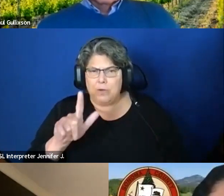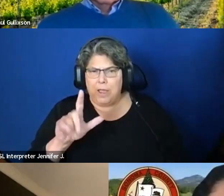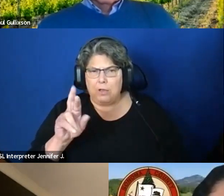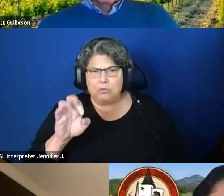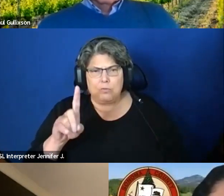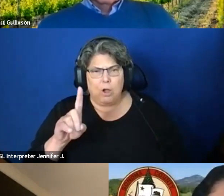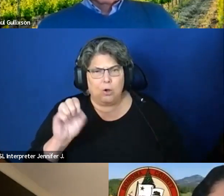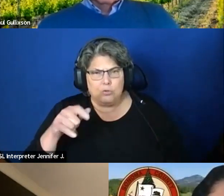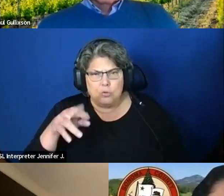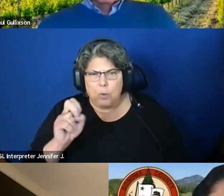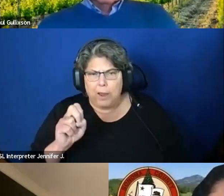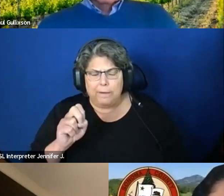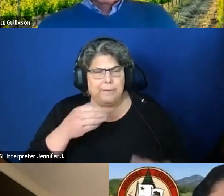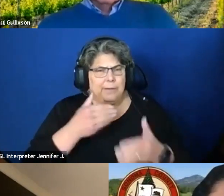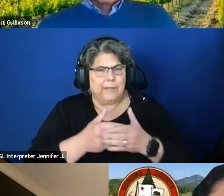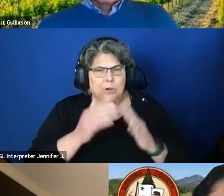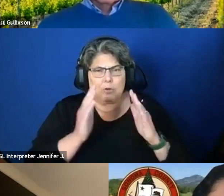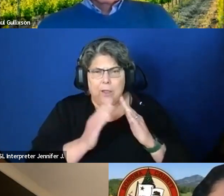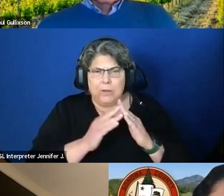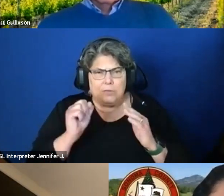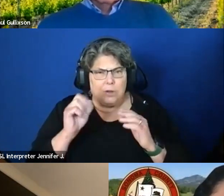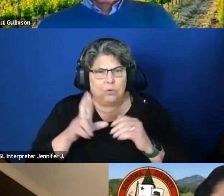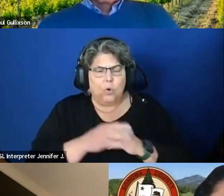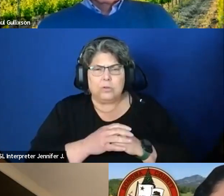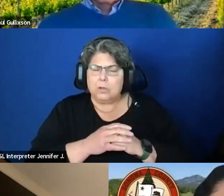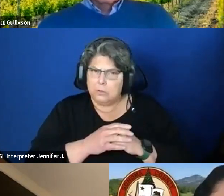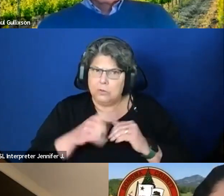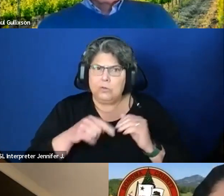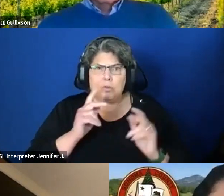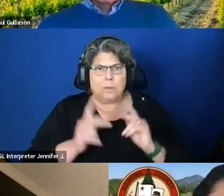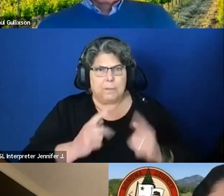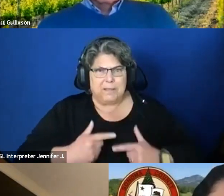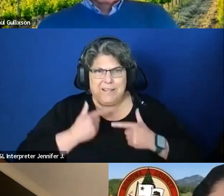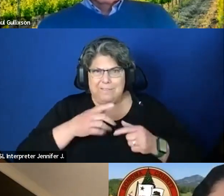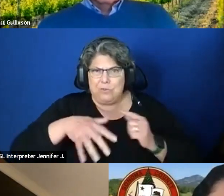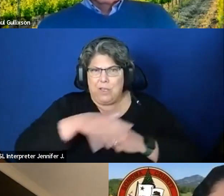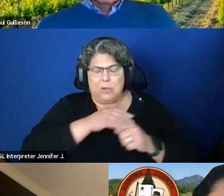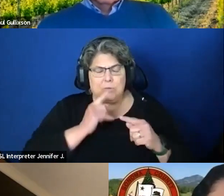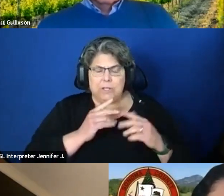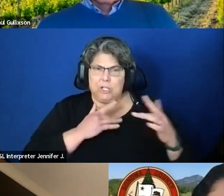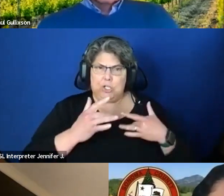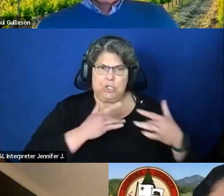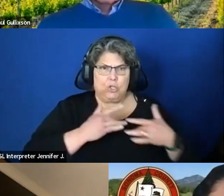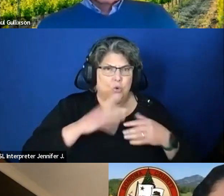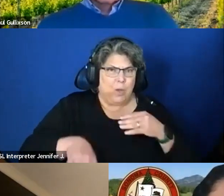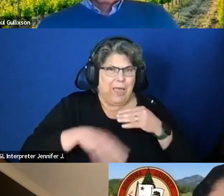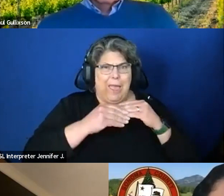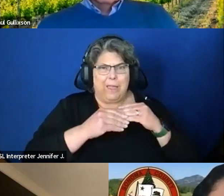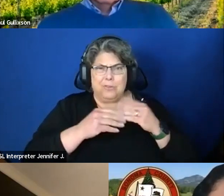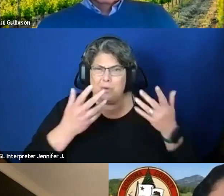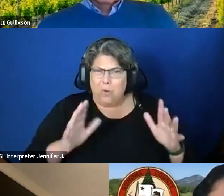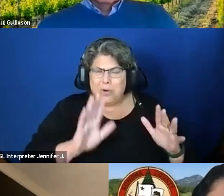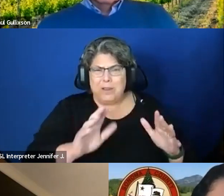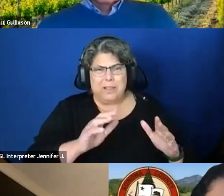to the downtown Santa Rosa. They were very much concerned that this was going to add to what they felt was a big burden on